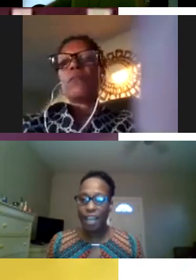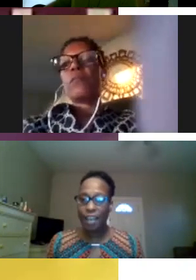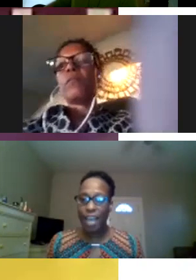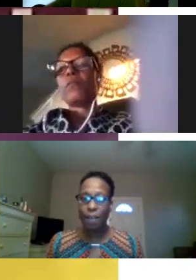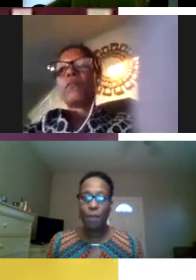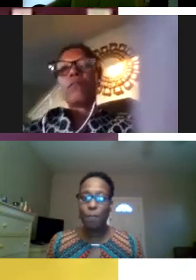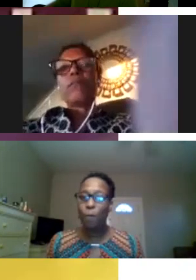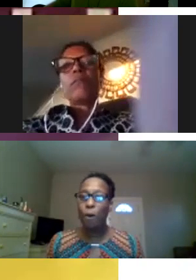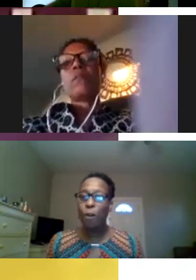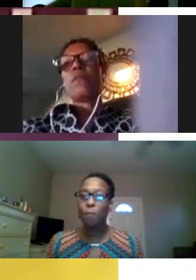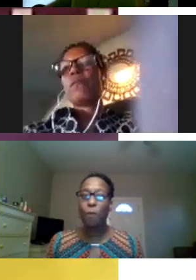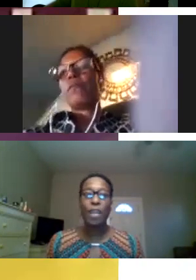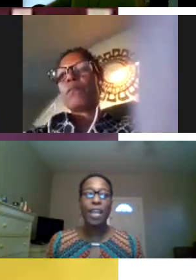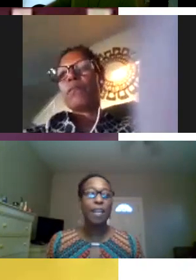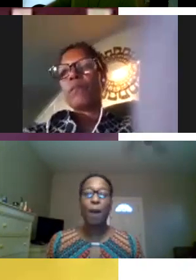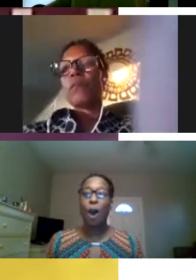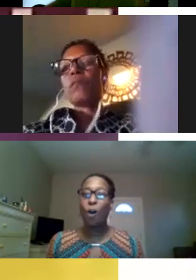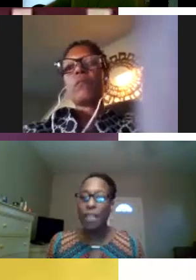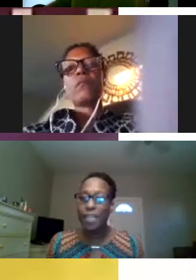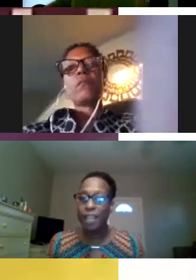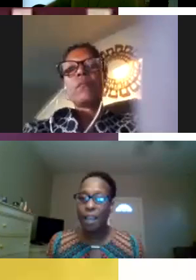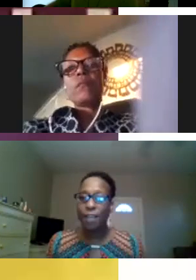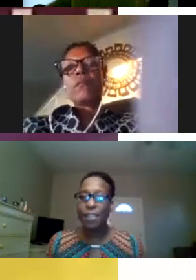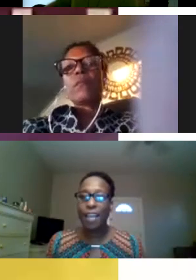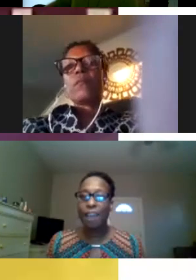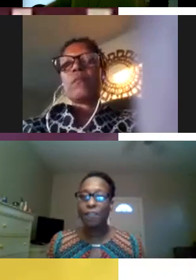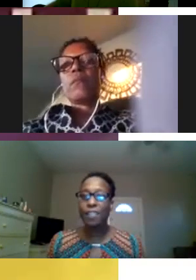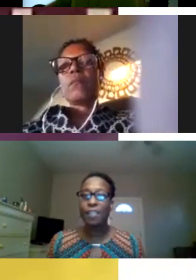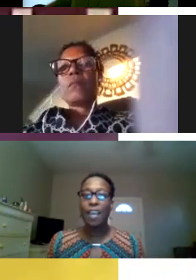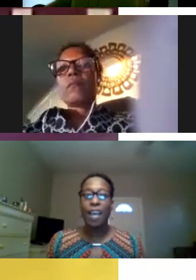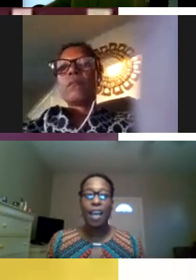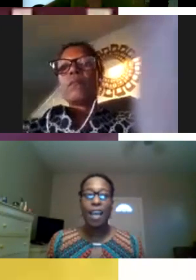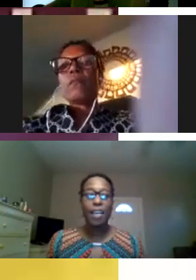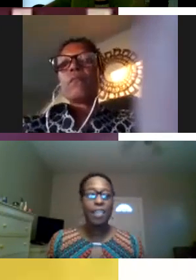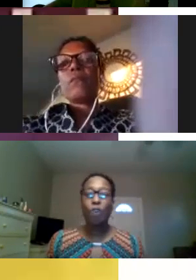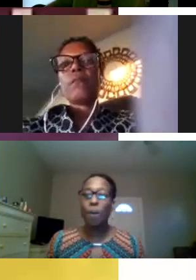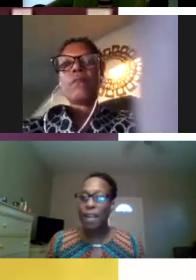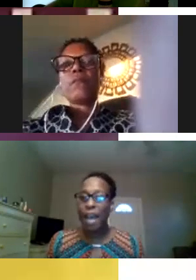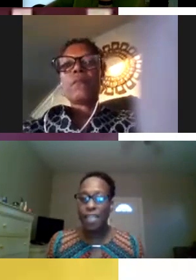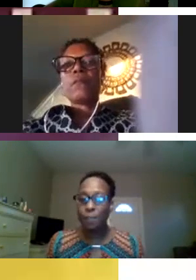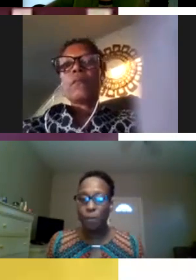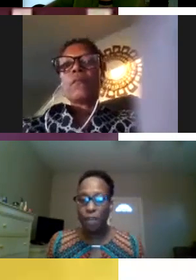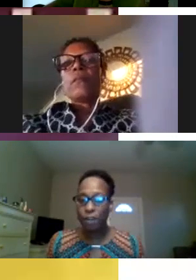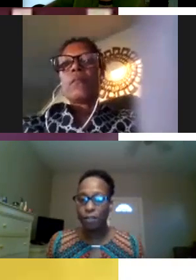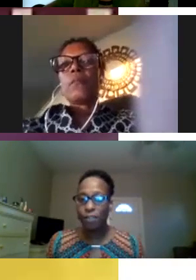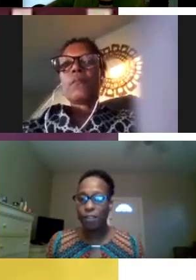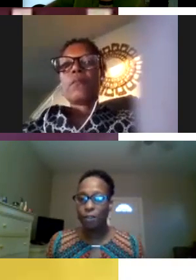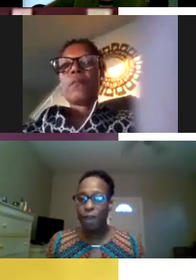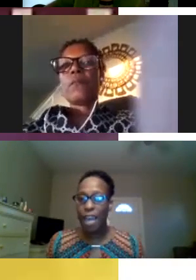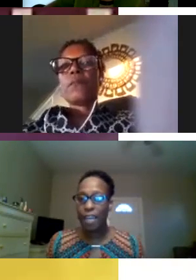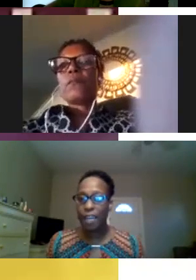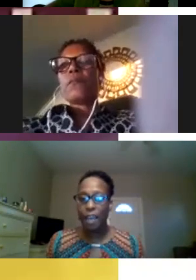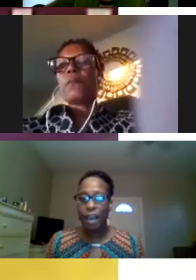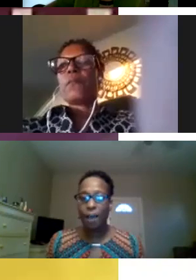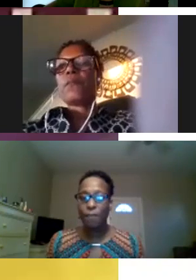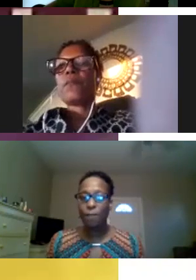envision that? Like, people won't end up homeless because they have these exorbitant hospital bills,